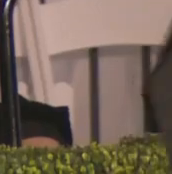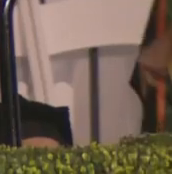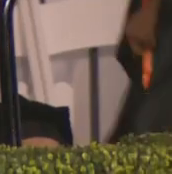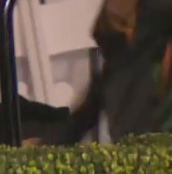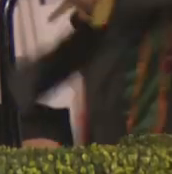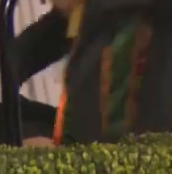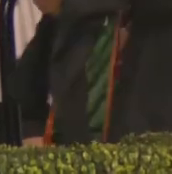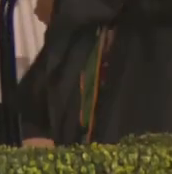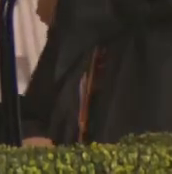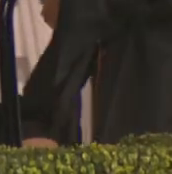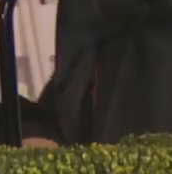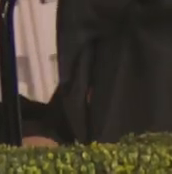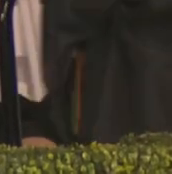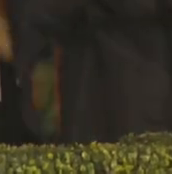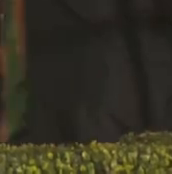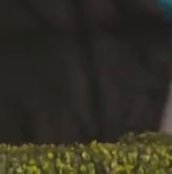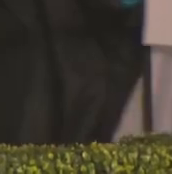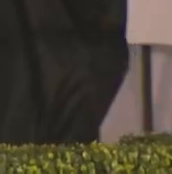Ashanti Monique Jones.